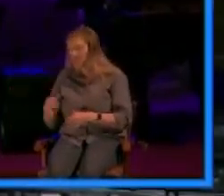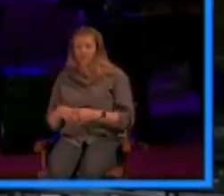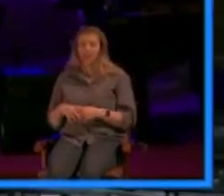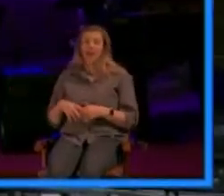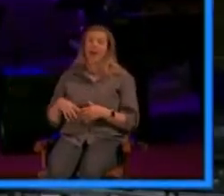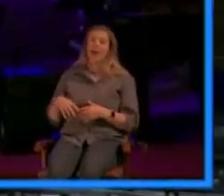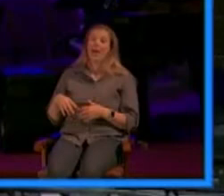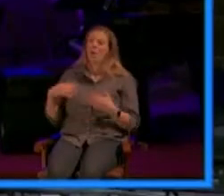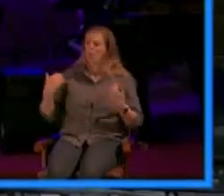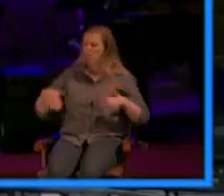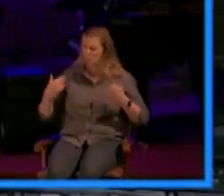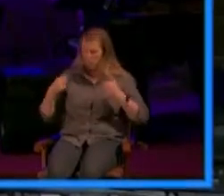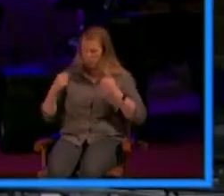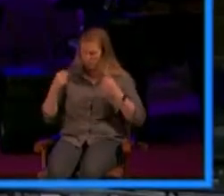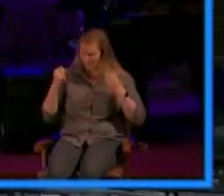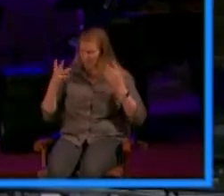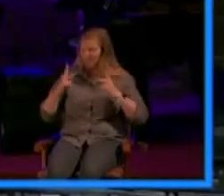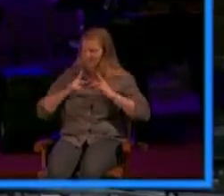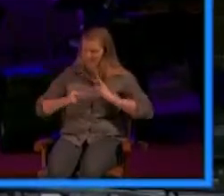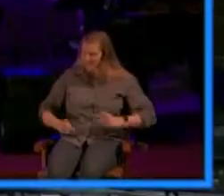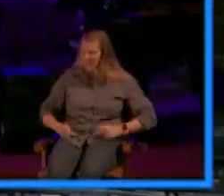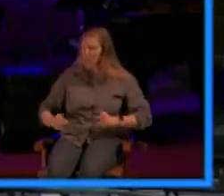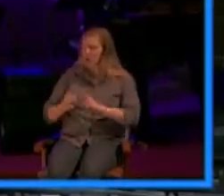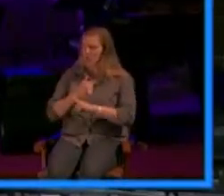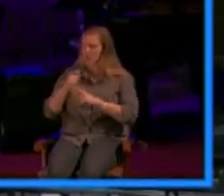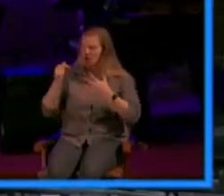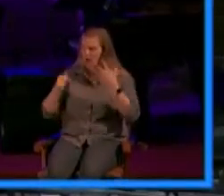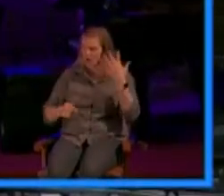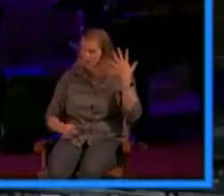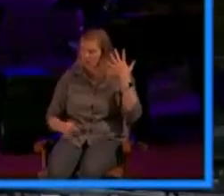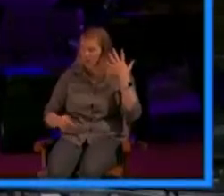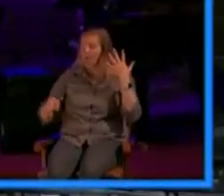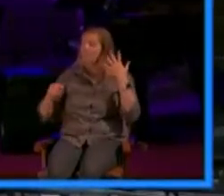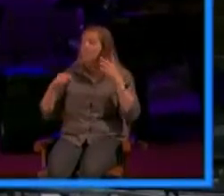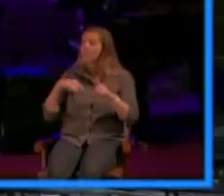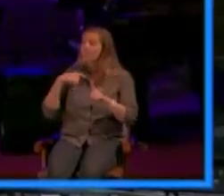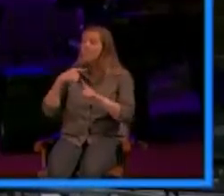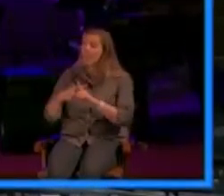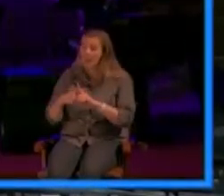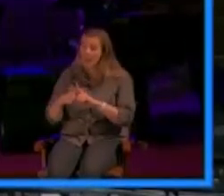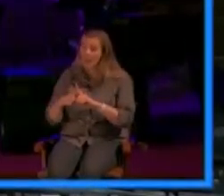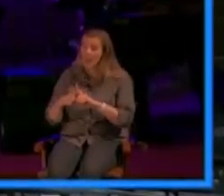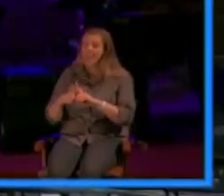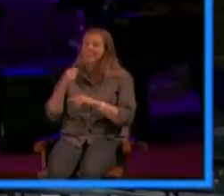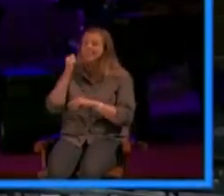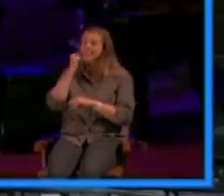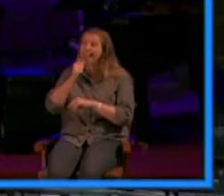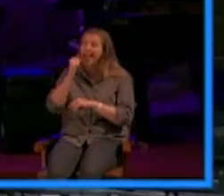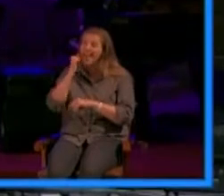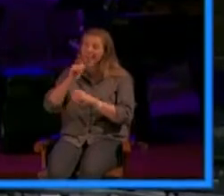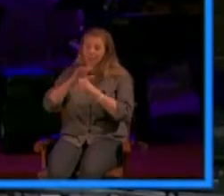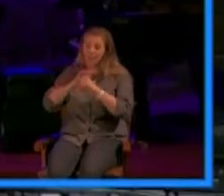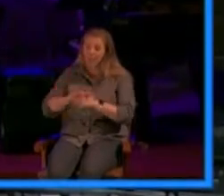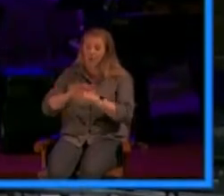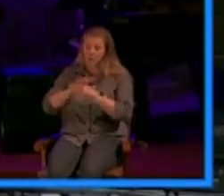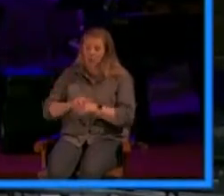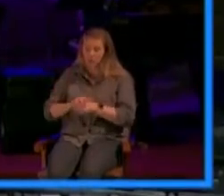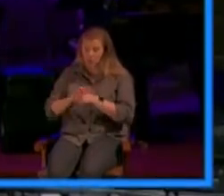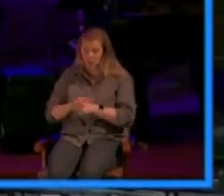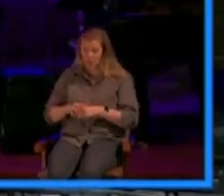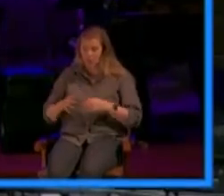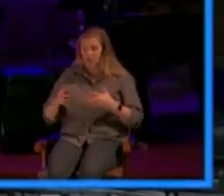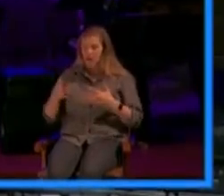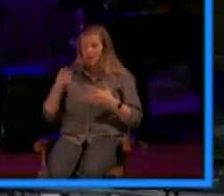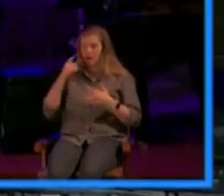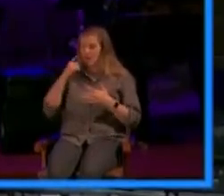and apart from all these other things, there's the daily pressure on me of my anxiety for all the churches. I said,